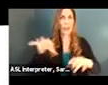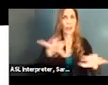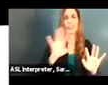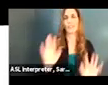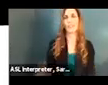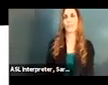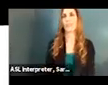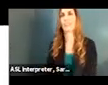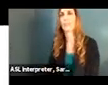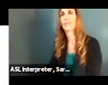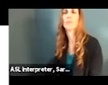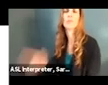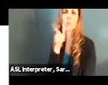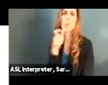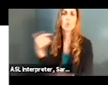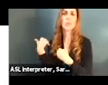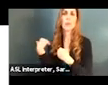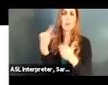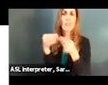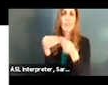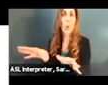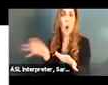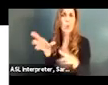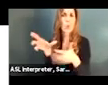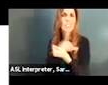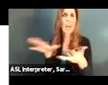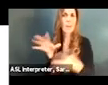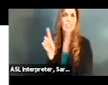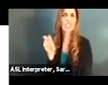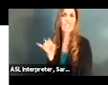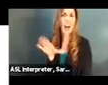Kim, who is responsible if a device is lost or damaged?